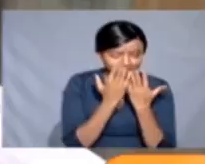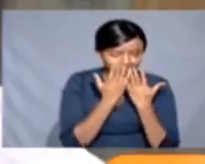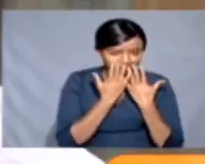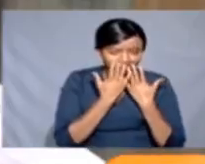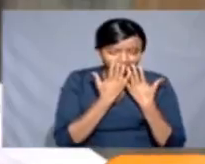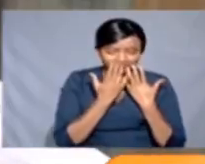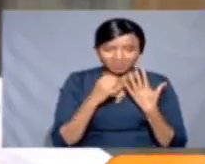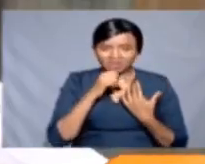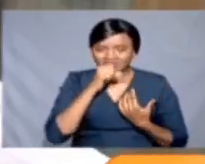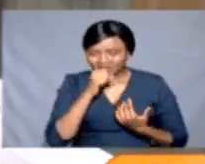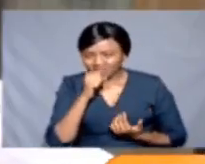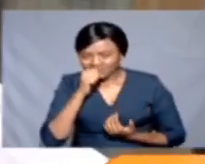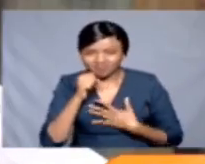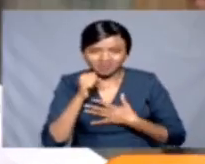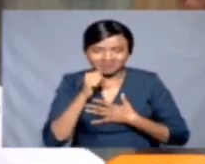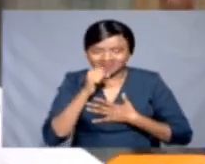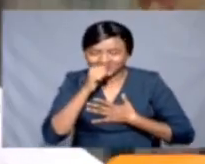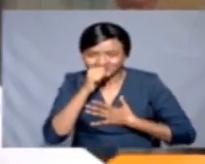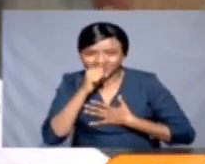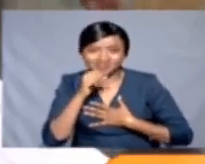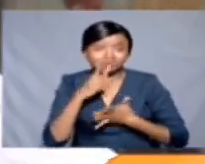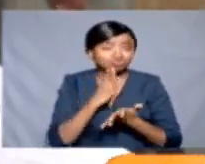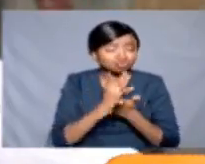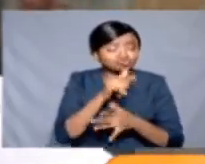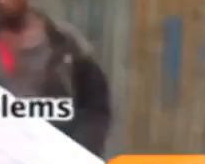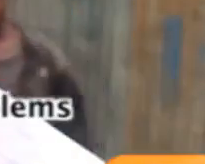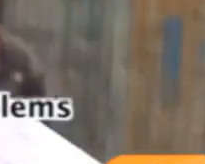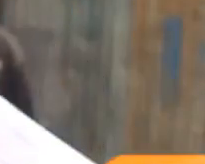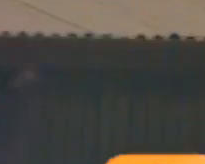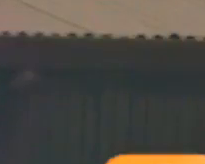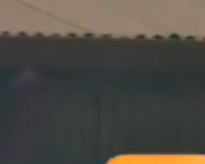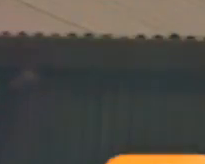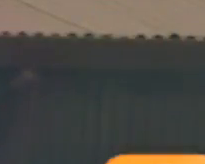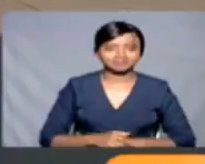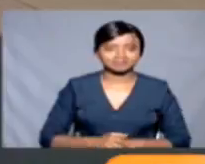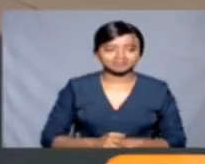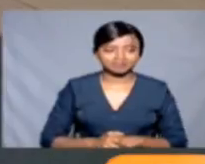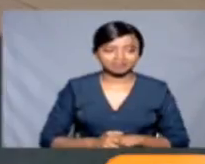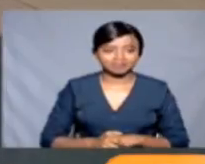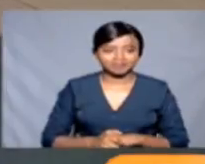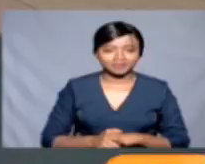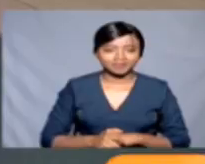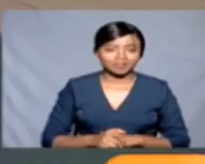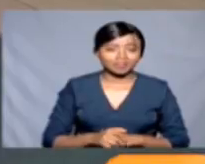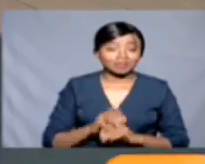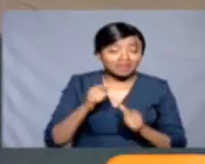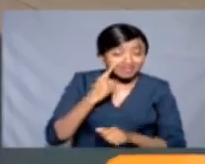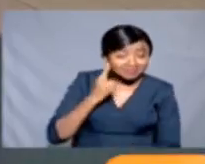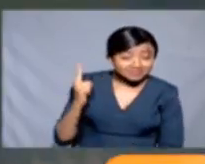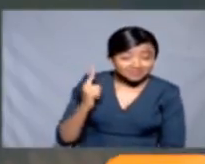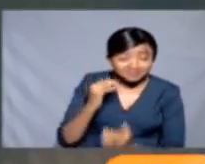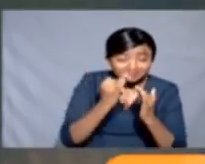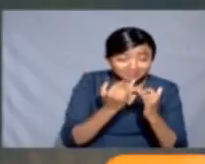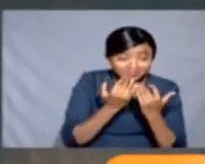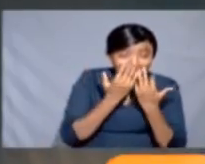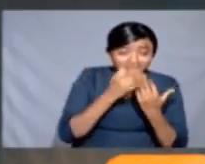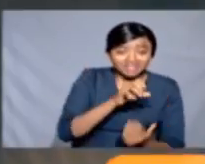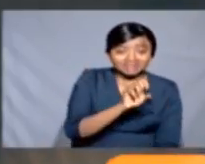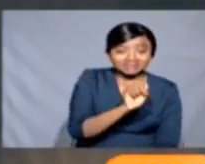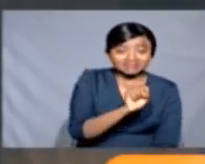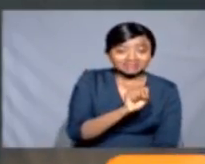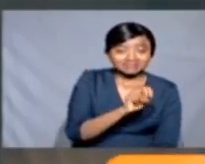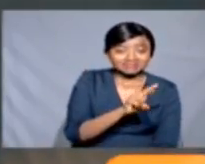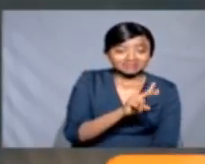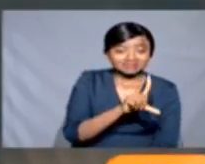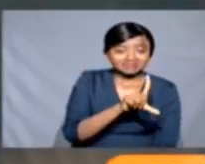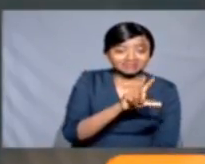unakohoa. So, zinatu affect, zinatupunguzia maisha. You can easily smell all the sulfur dioxide. This area